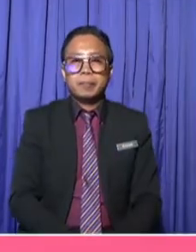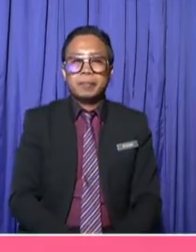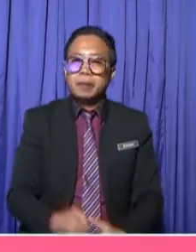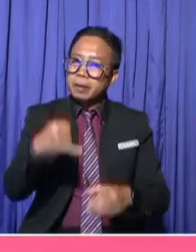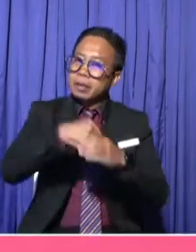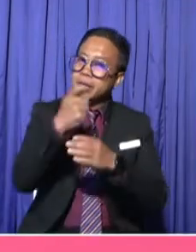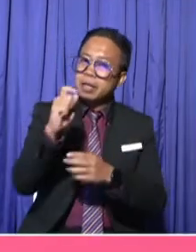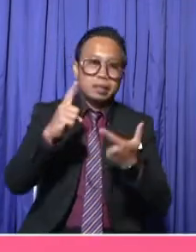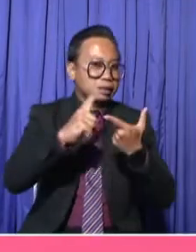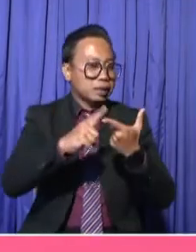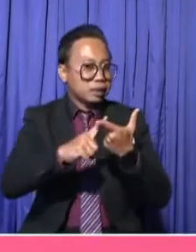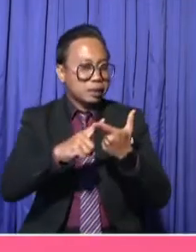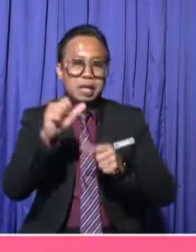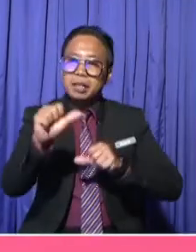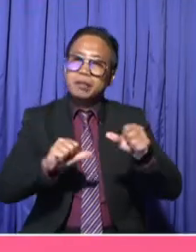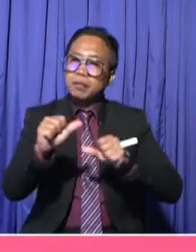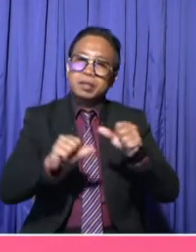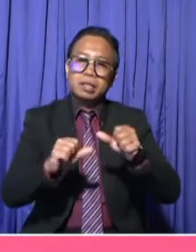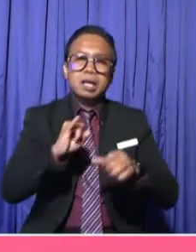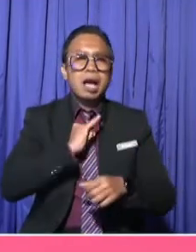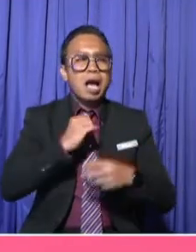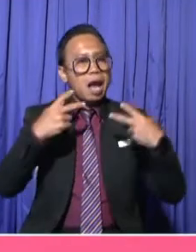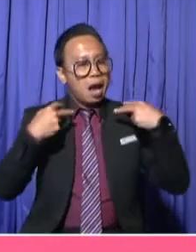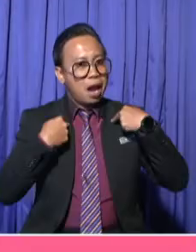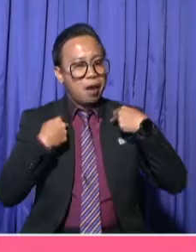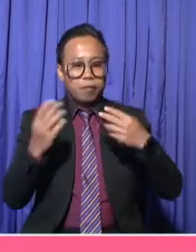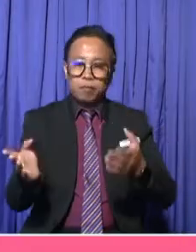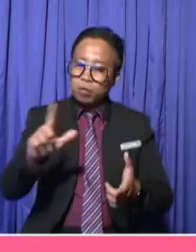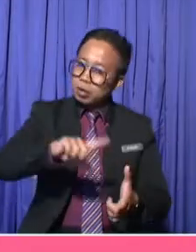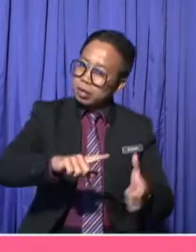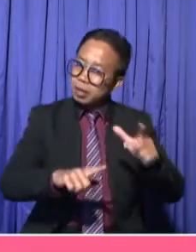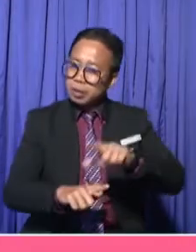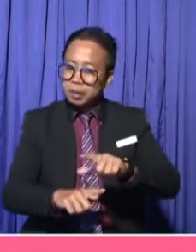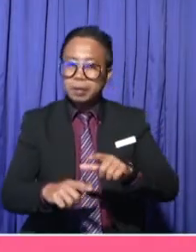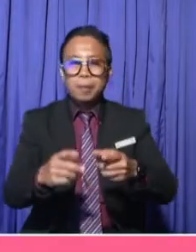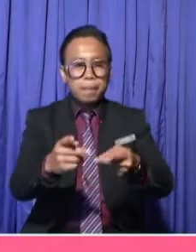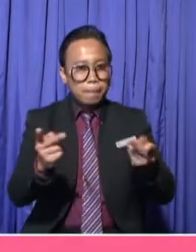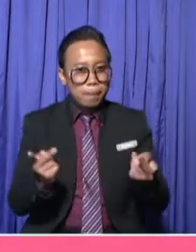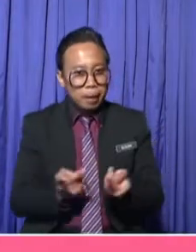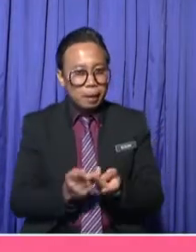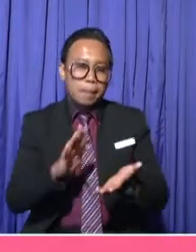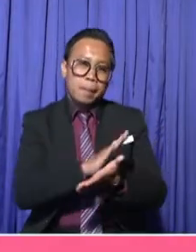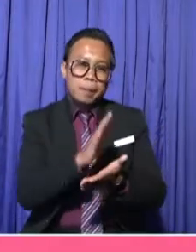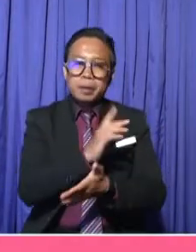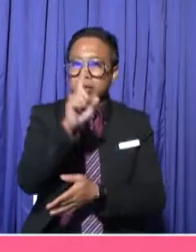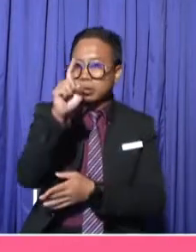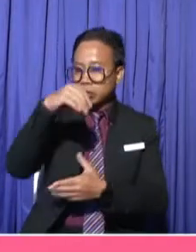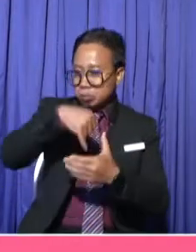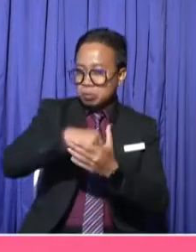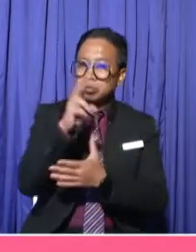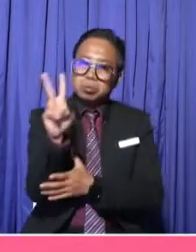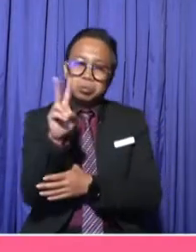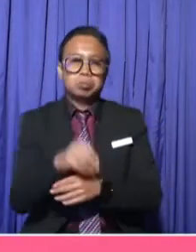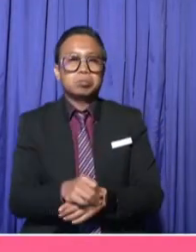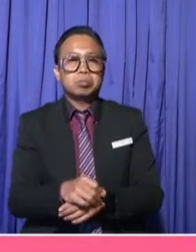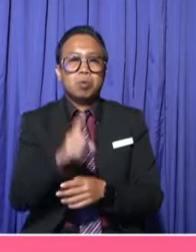In the second activity, I have folded the paper plate into 2. From